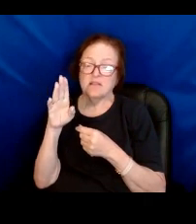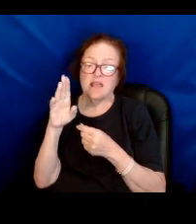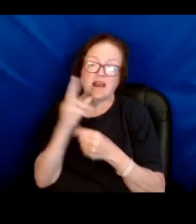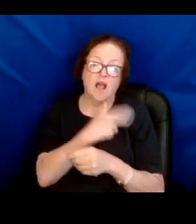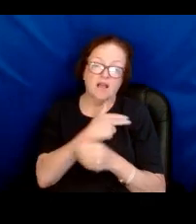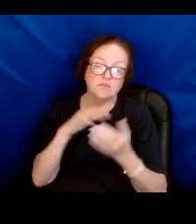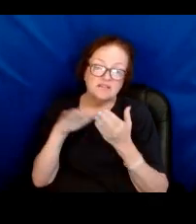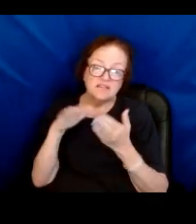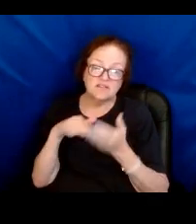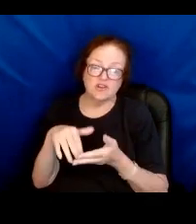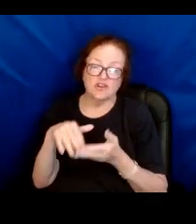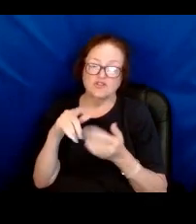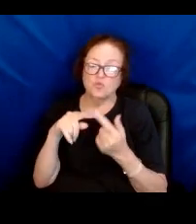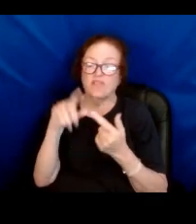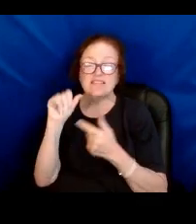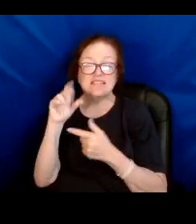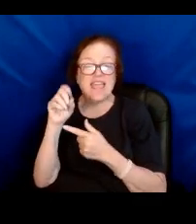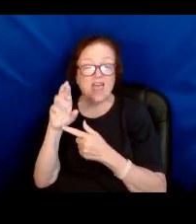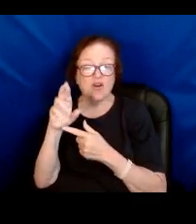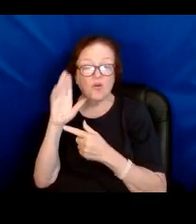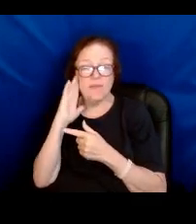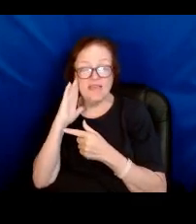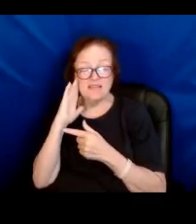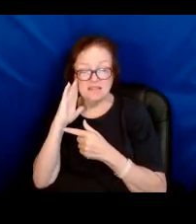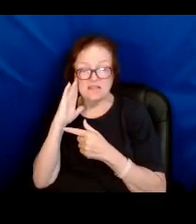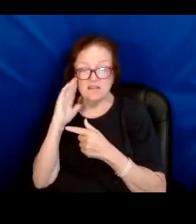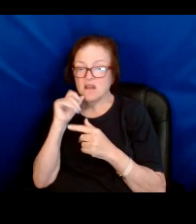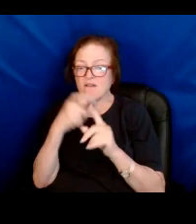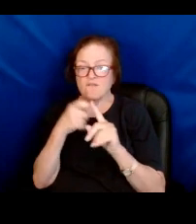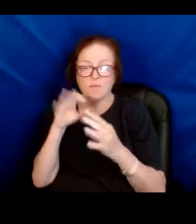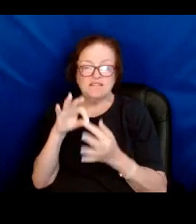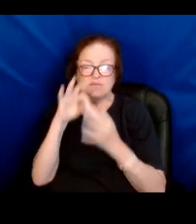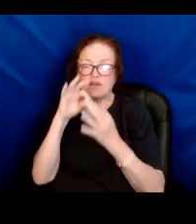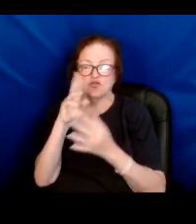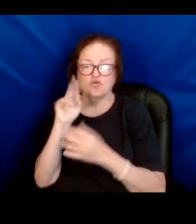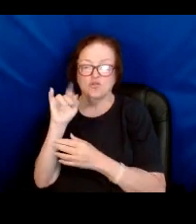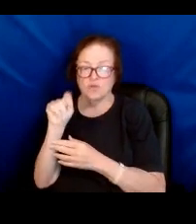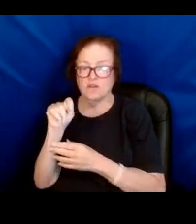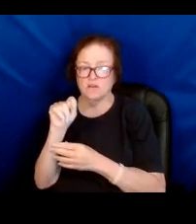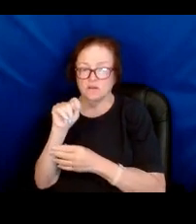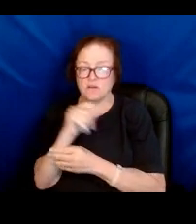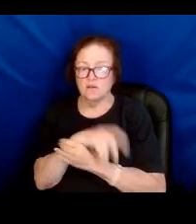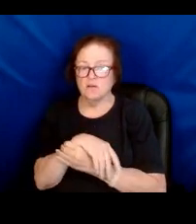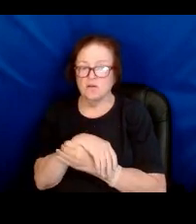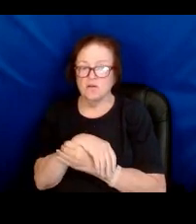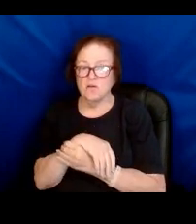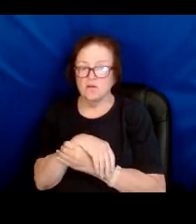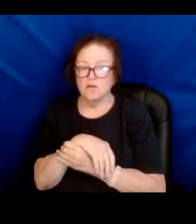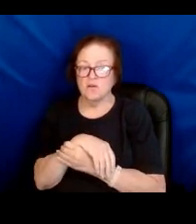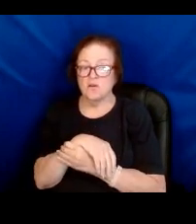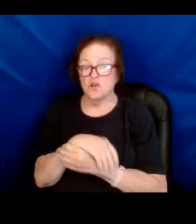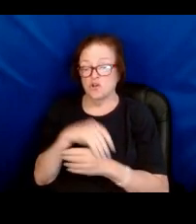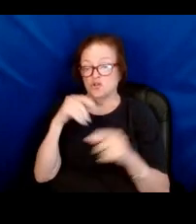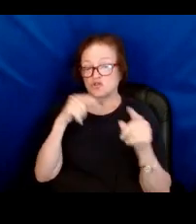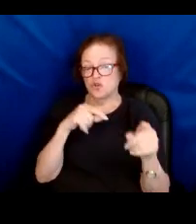the scatter bed, people that aren't in a specialty unit receiving mental health services. For this paper,